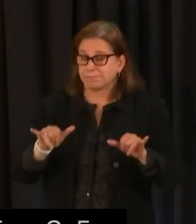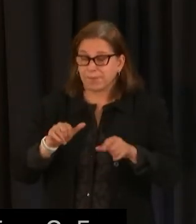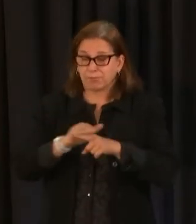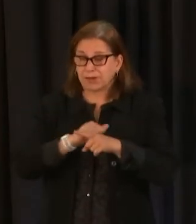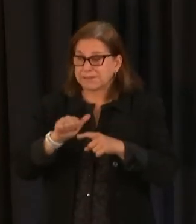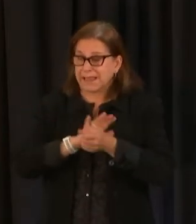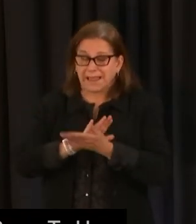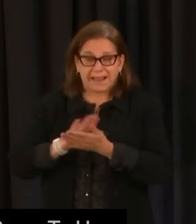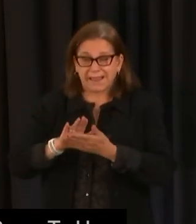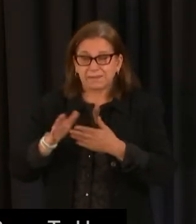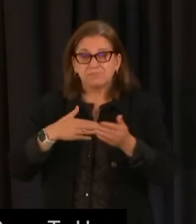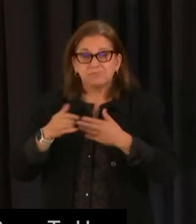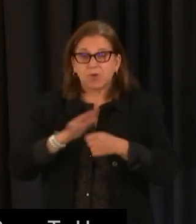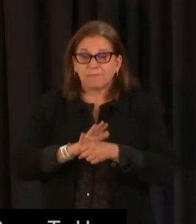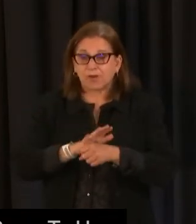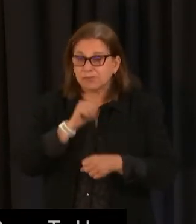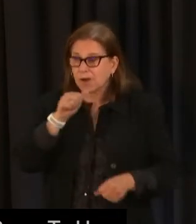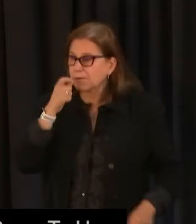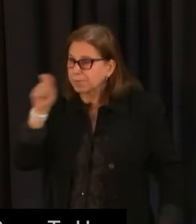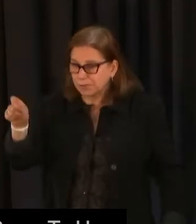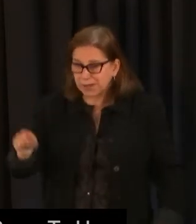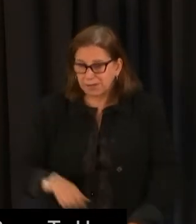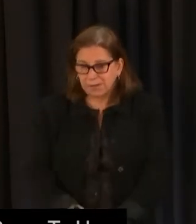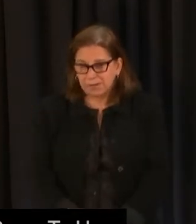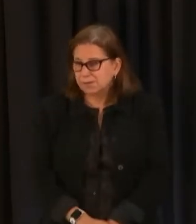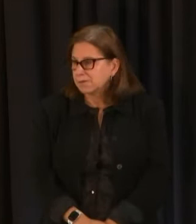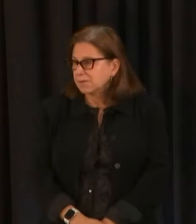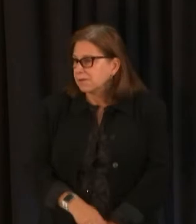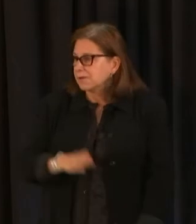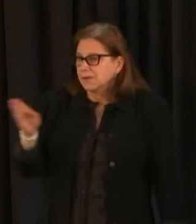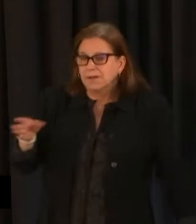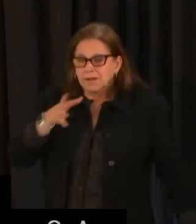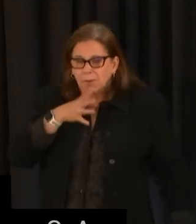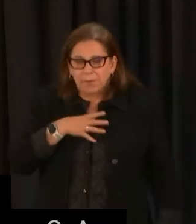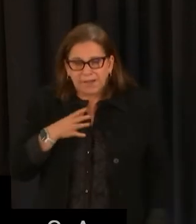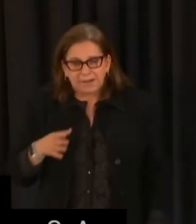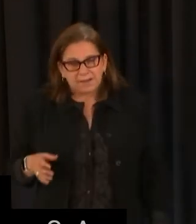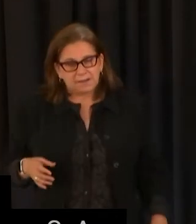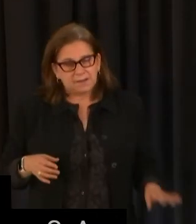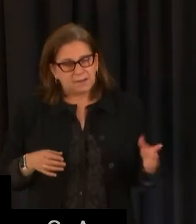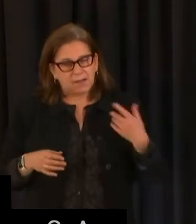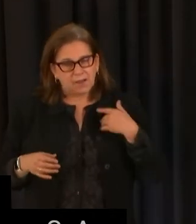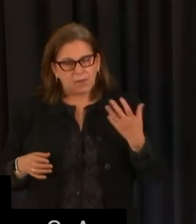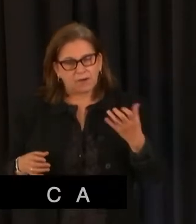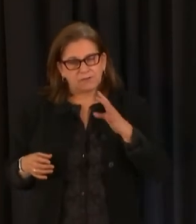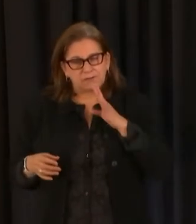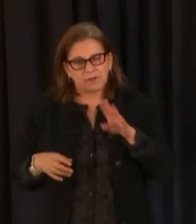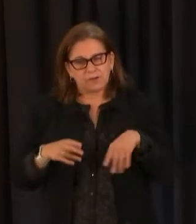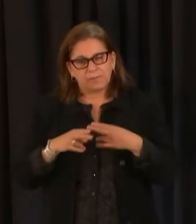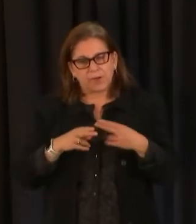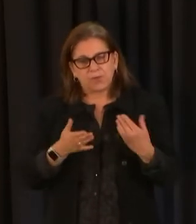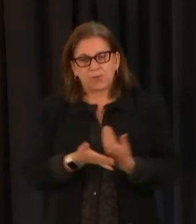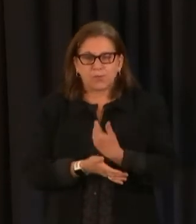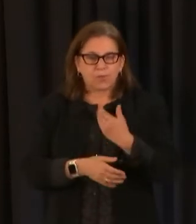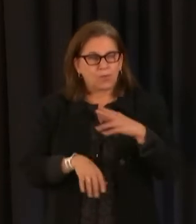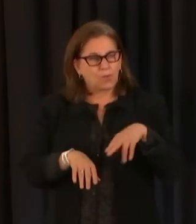Good morning, Mayor. Can I ask you your response to, are we looking at a new norm in the district wherever there's national